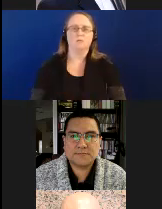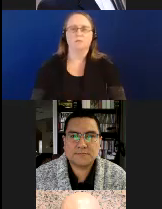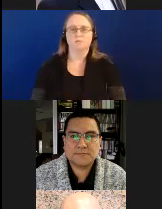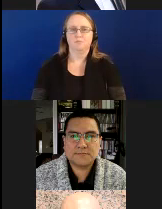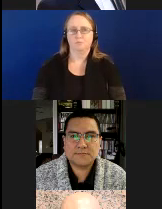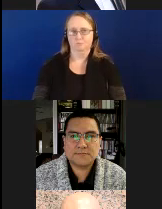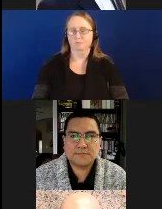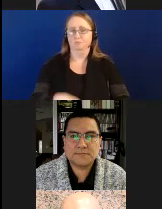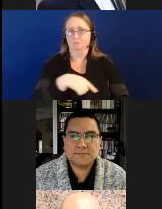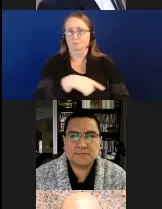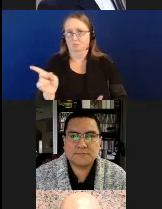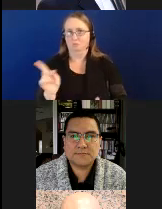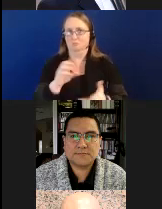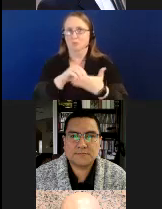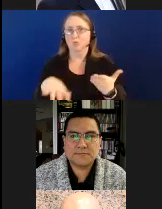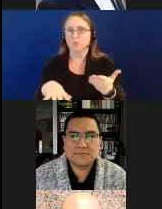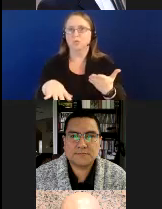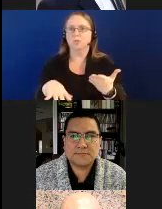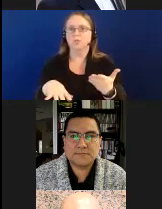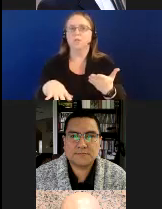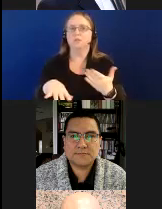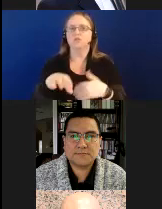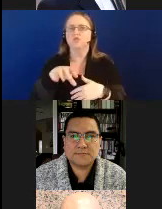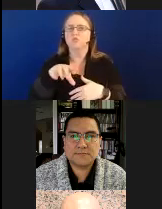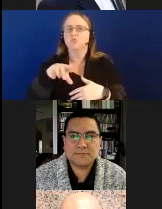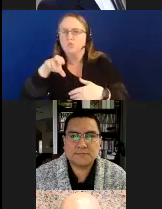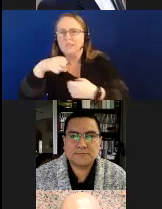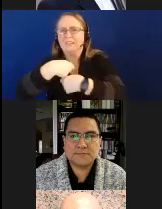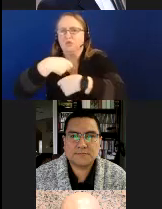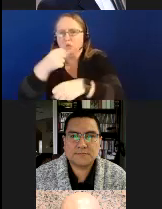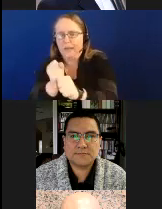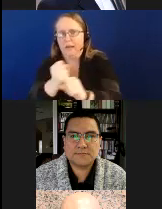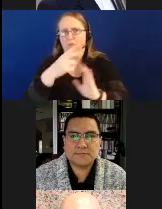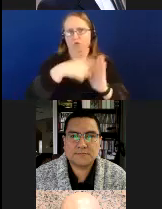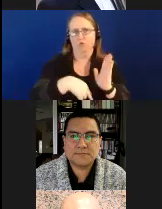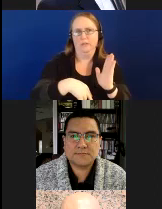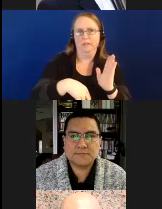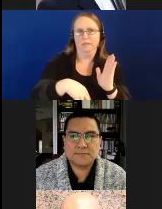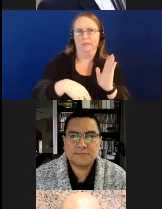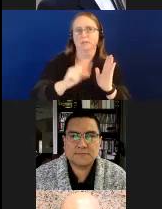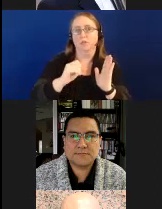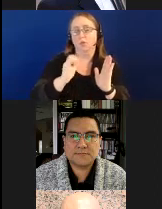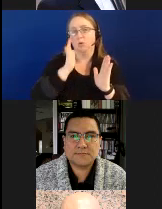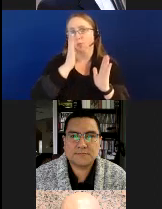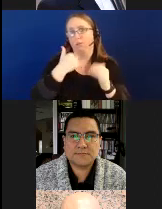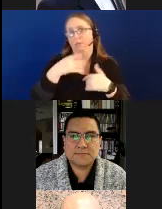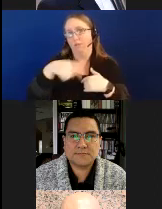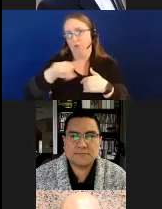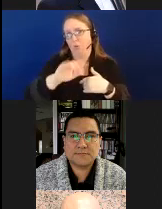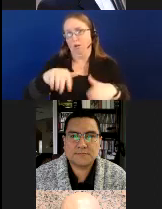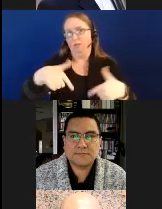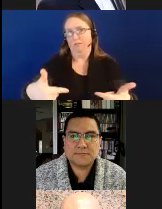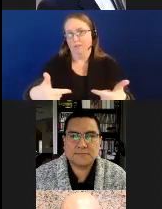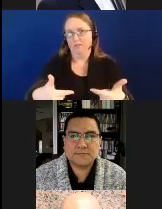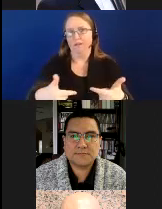those students recreate what they read about on a replica. So I'm actually going to have you all, I'm going to go to the next slide.